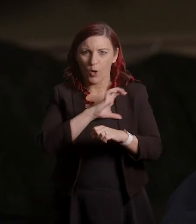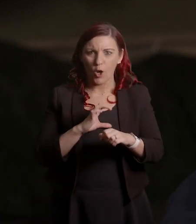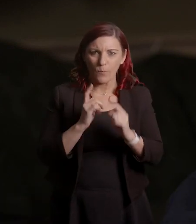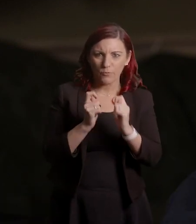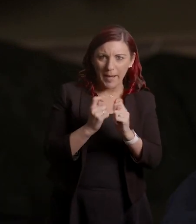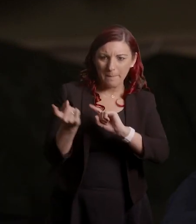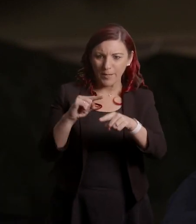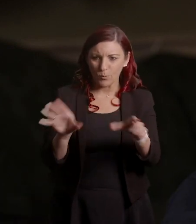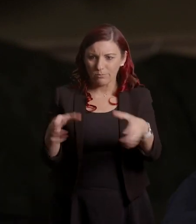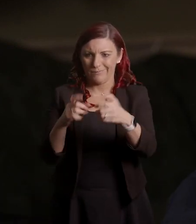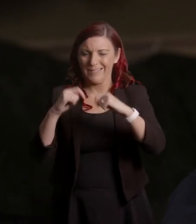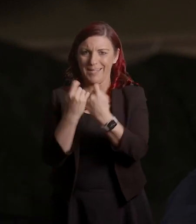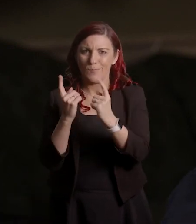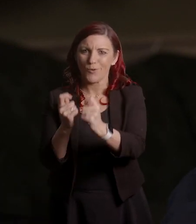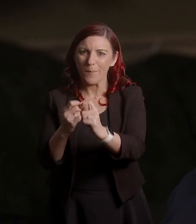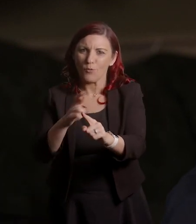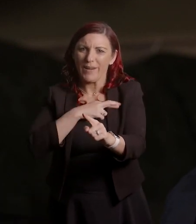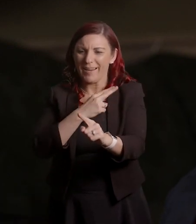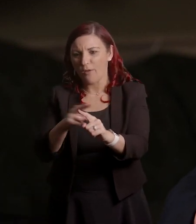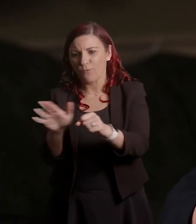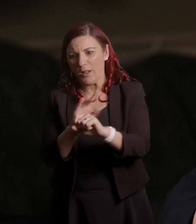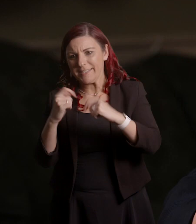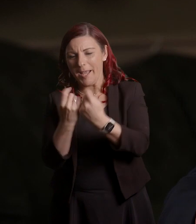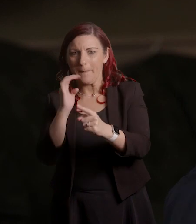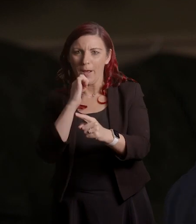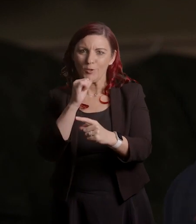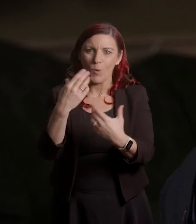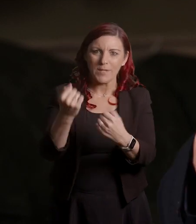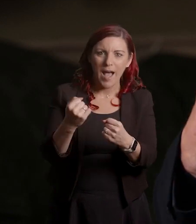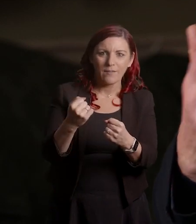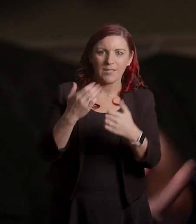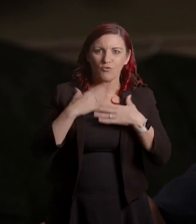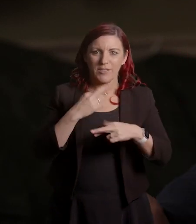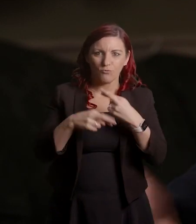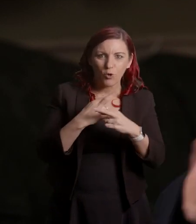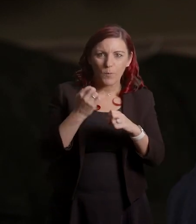club training, back to collective training, but not really collective, because you didn't have your